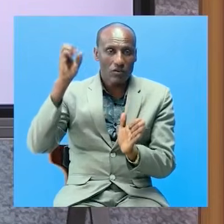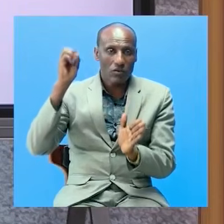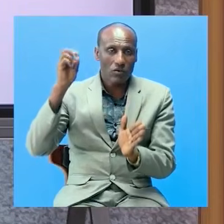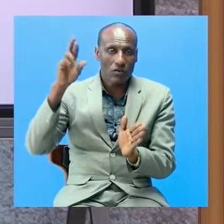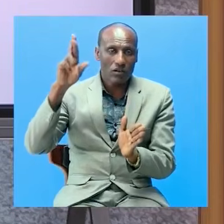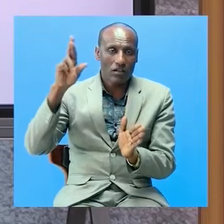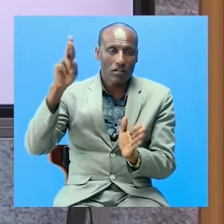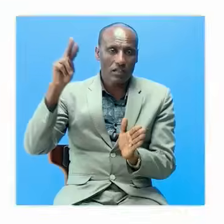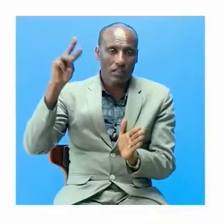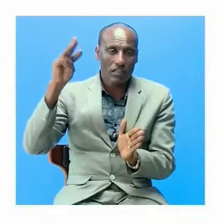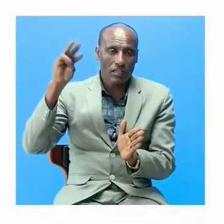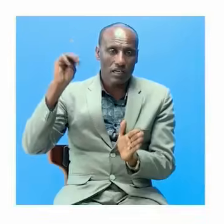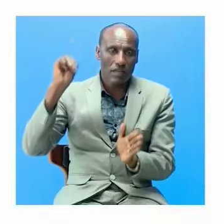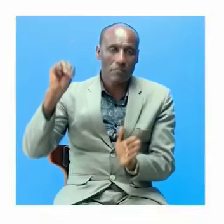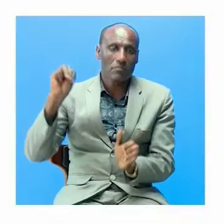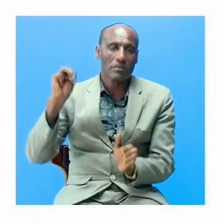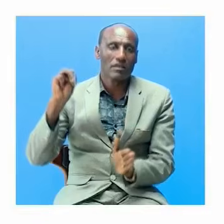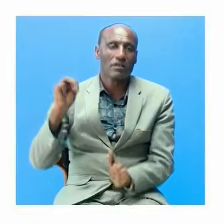Okay. Form.